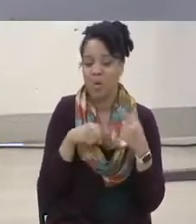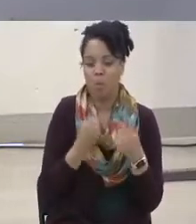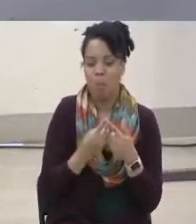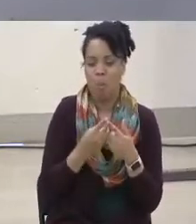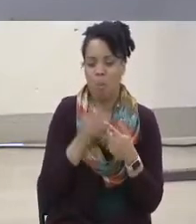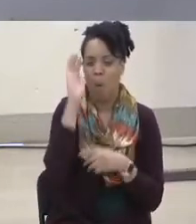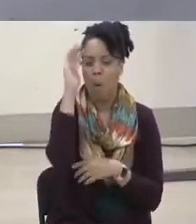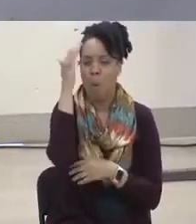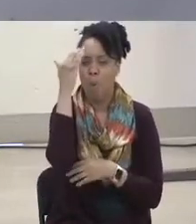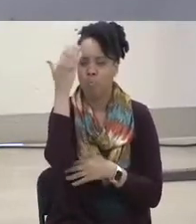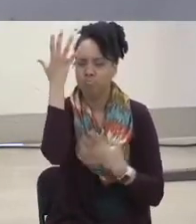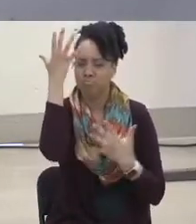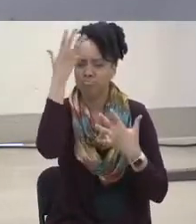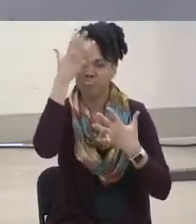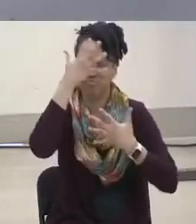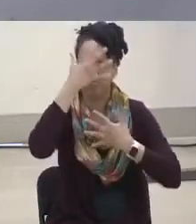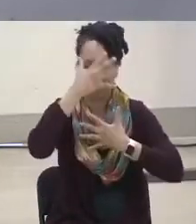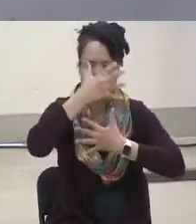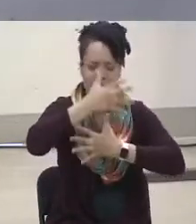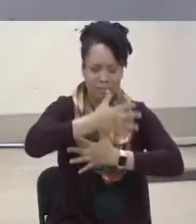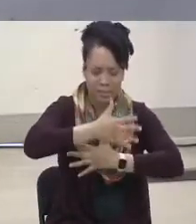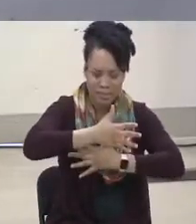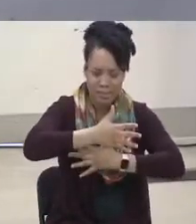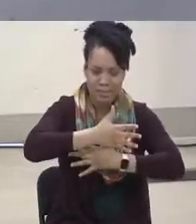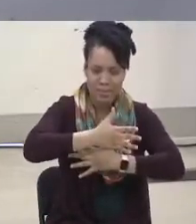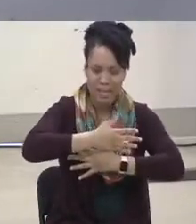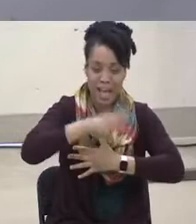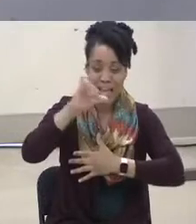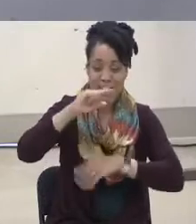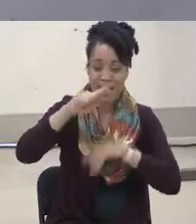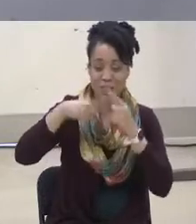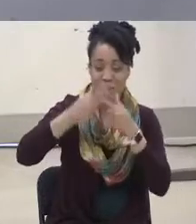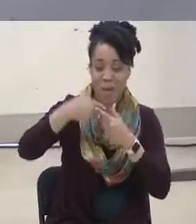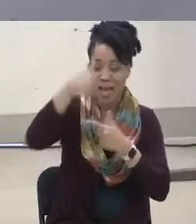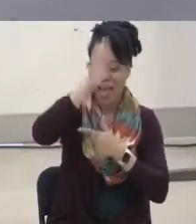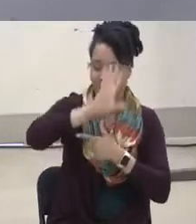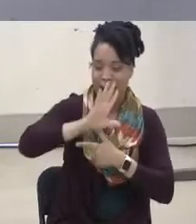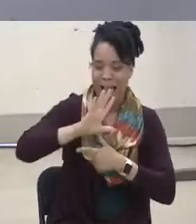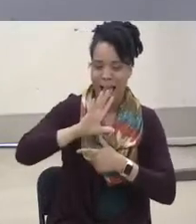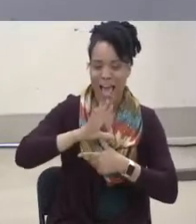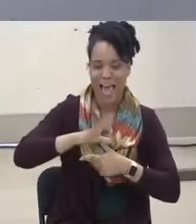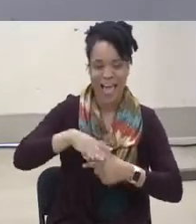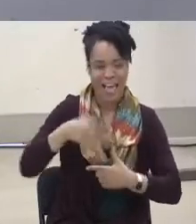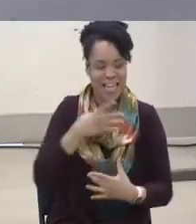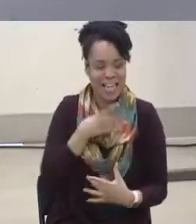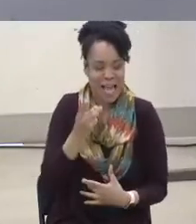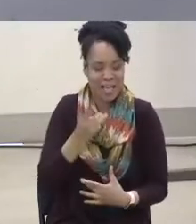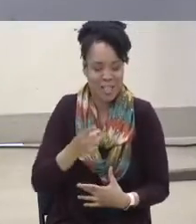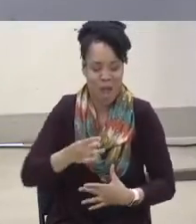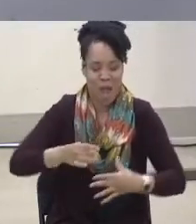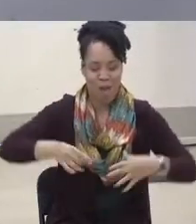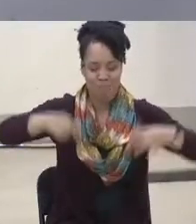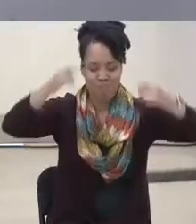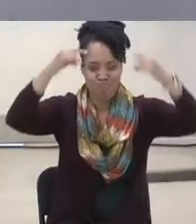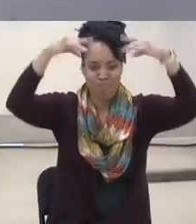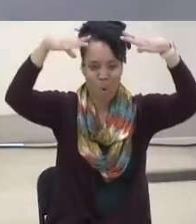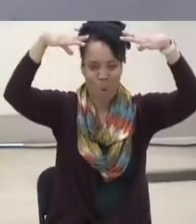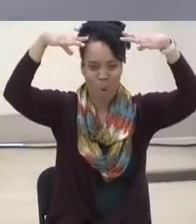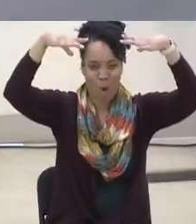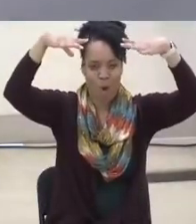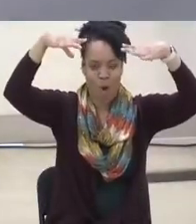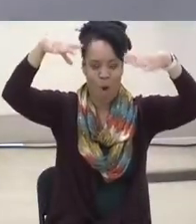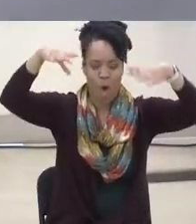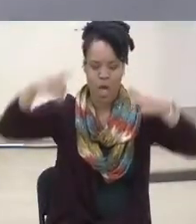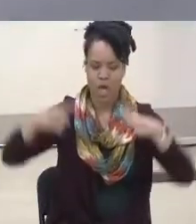dark, A veces cuando todo parece bien oscuro, that's when God likes to show up. ahí es cuando Dios le gusta decir